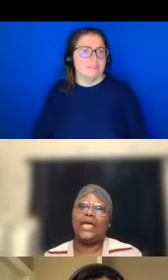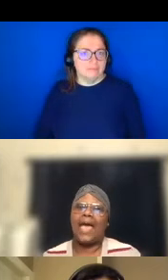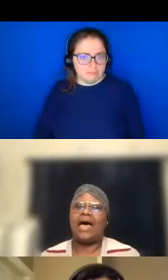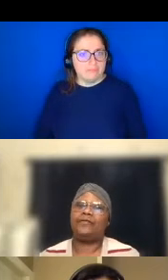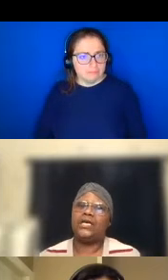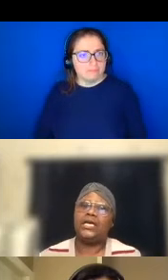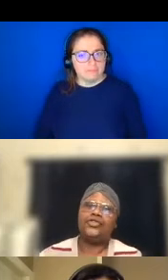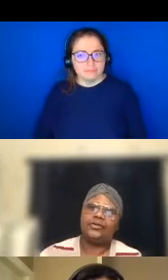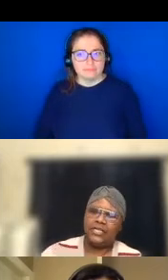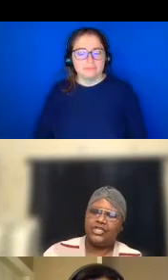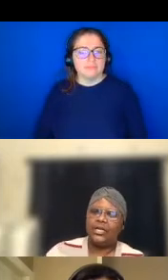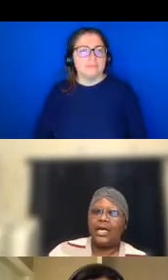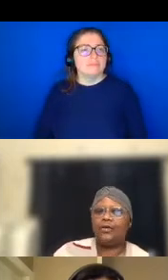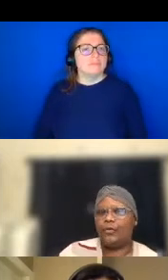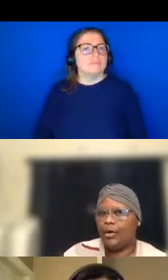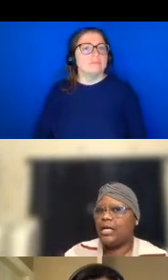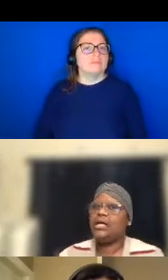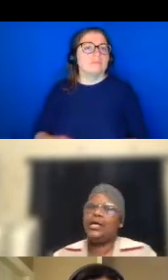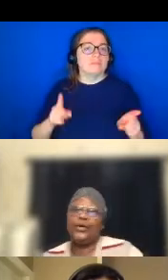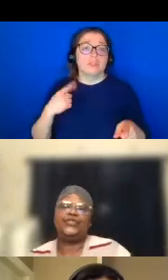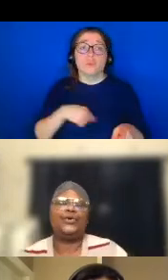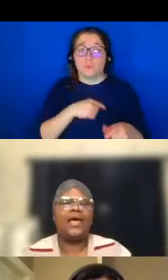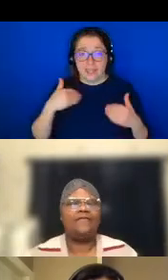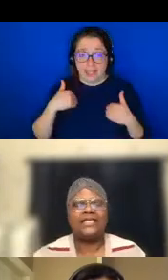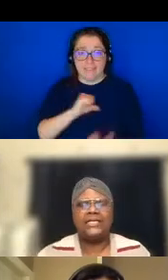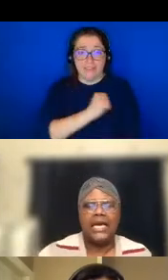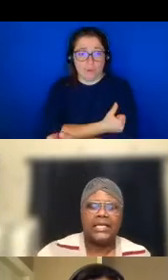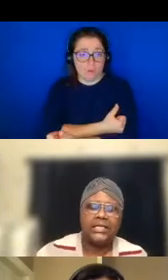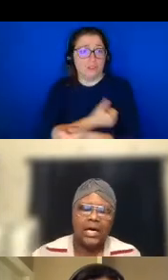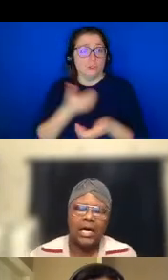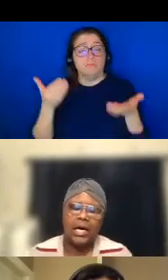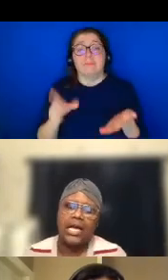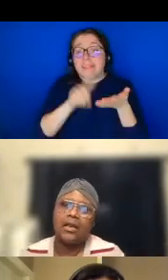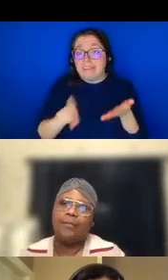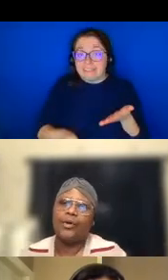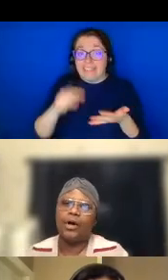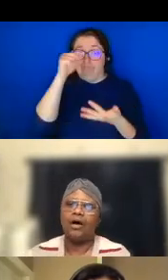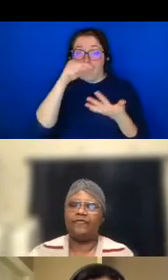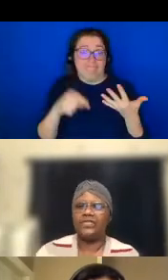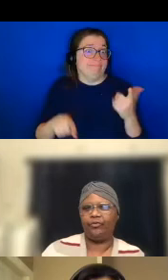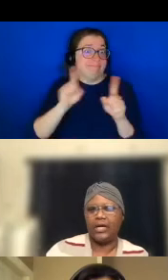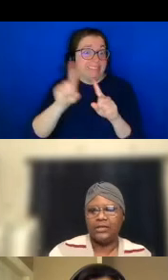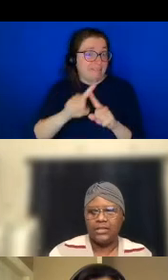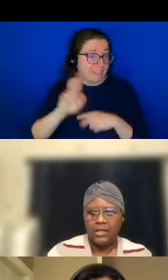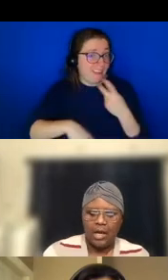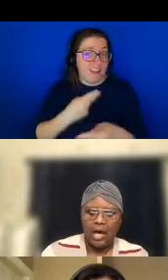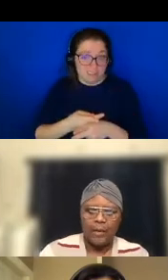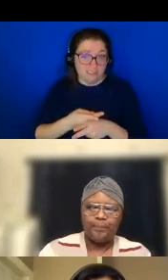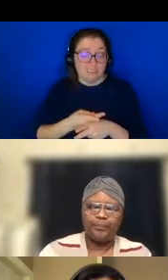We have the jurisdiction and authority to investigate a number of